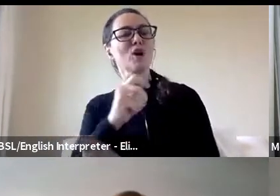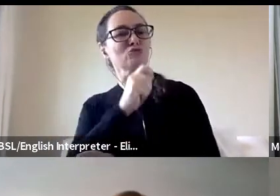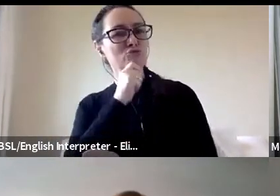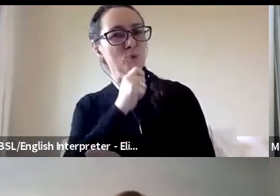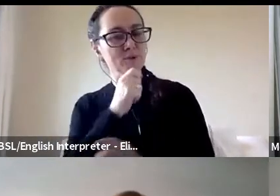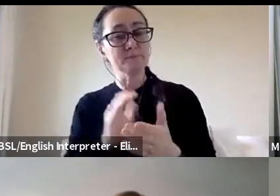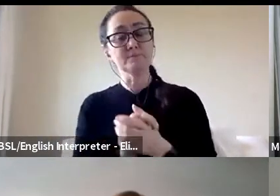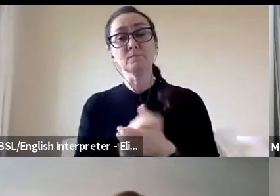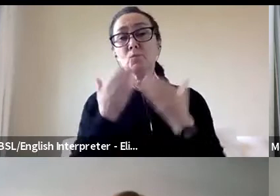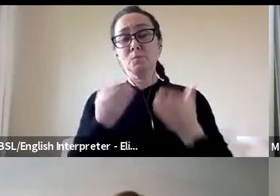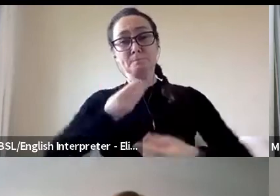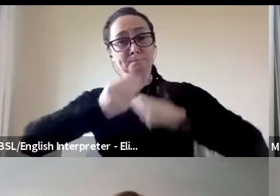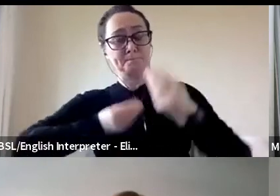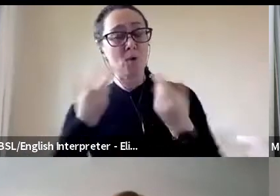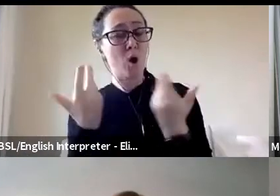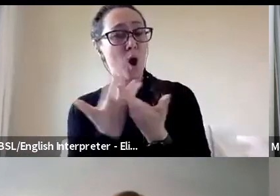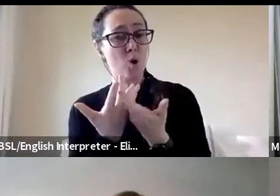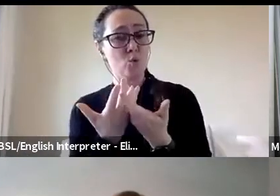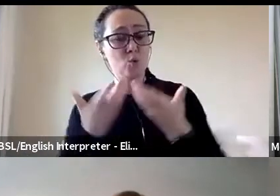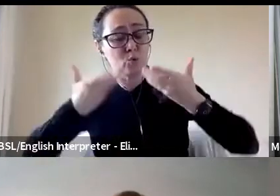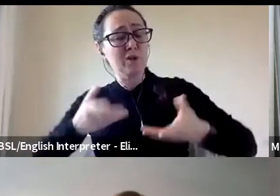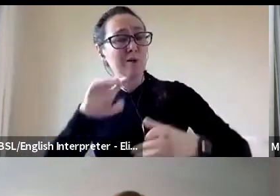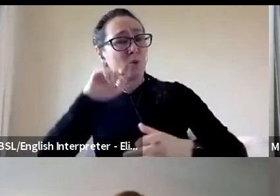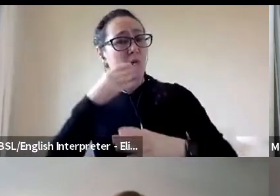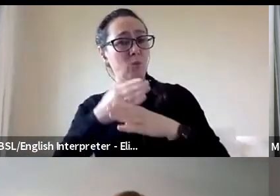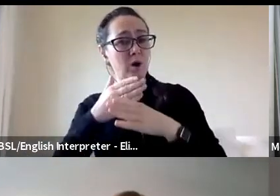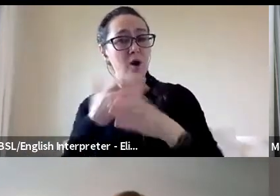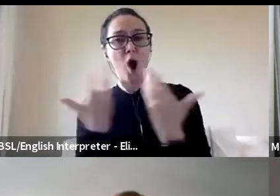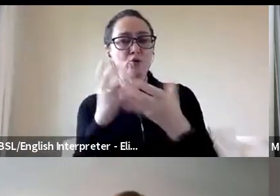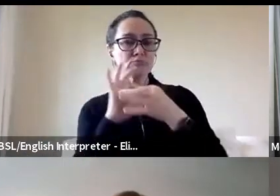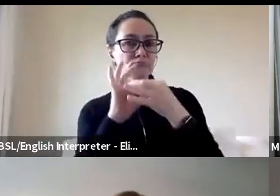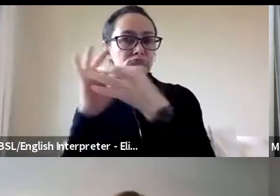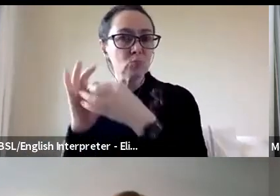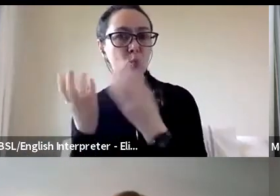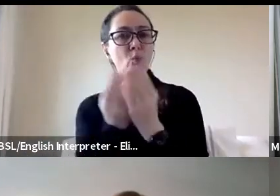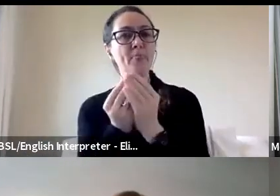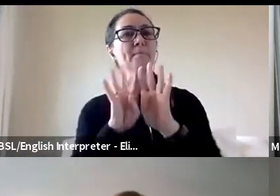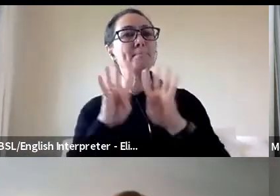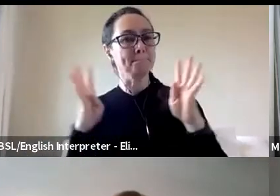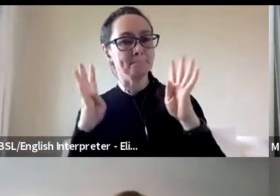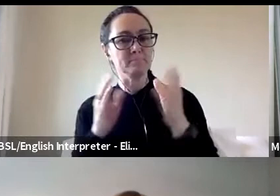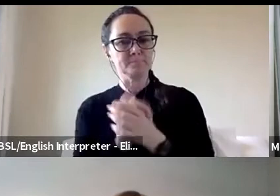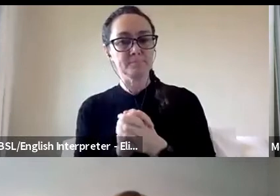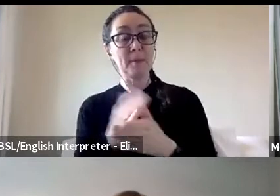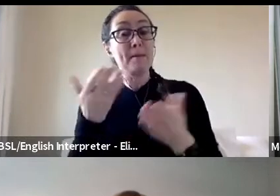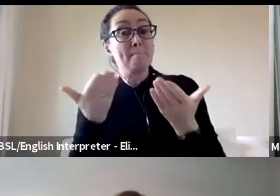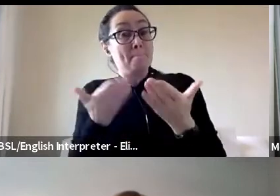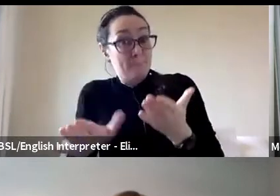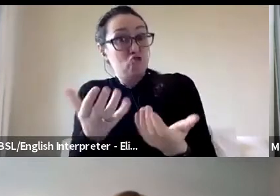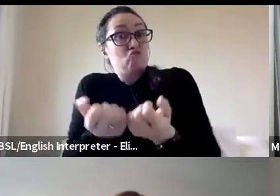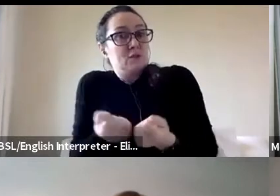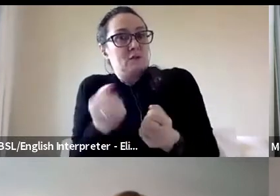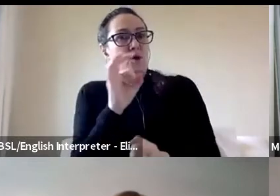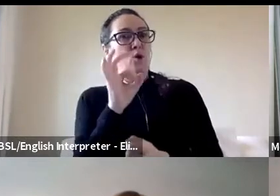how today's session will run and how you can interact with us. We've received questions in advance of today, and these will